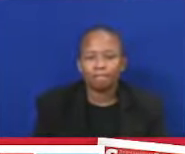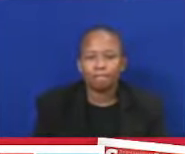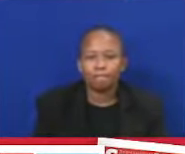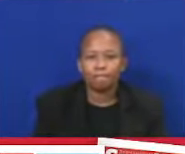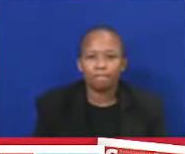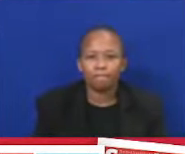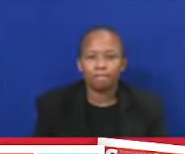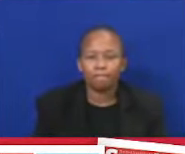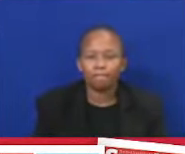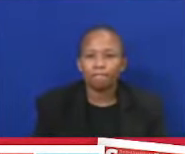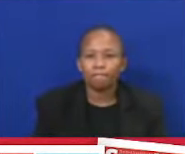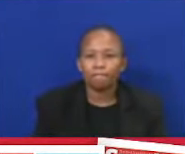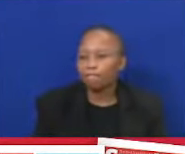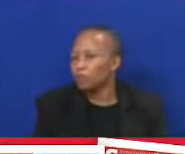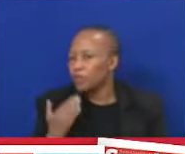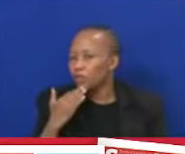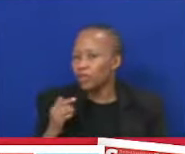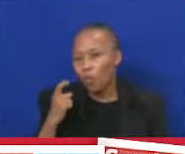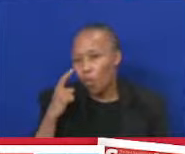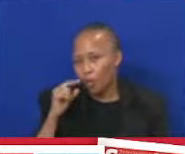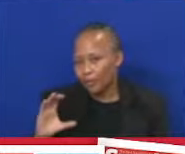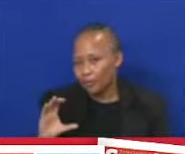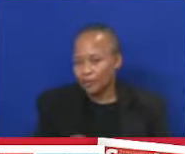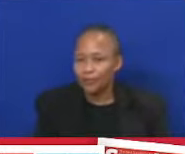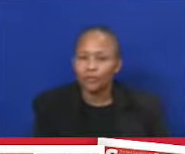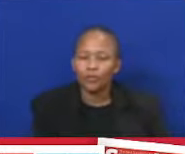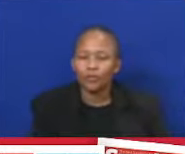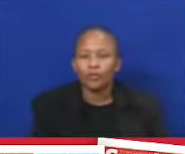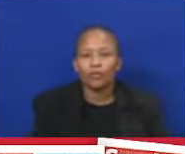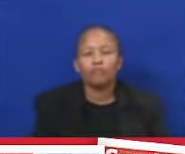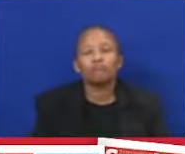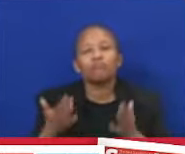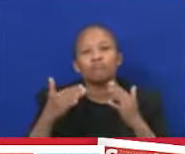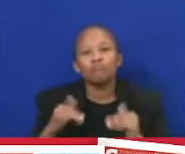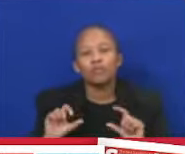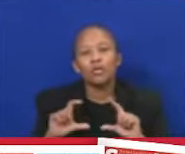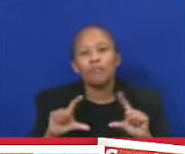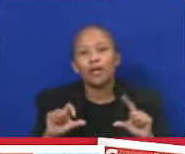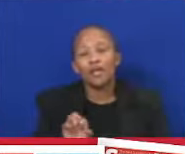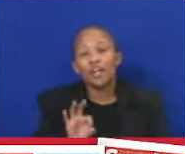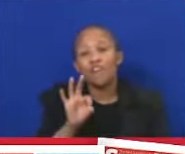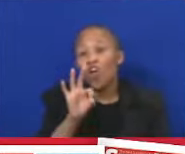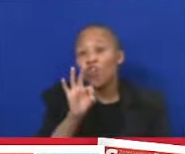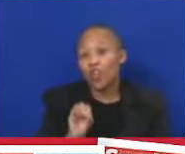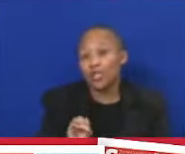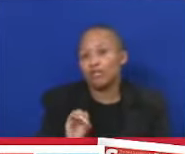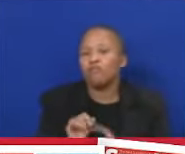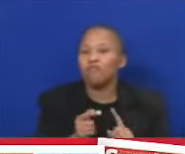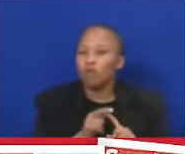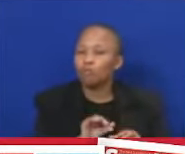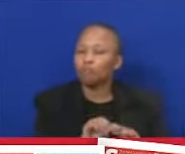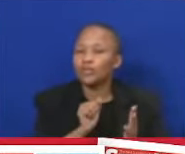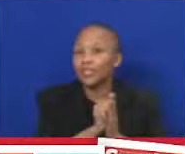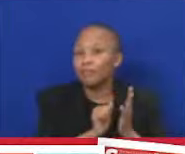Thank you, Witness C. We are now at paragraph 30 of your witness statement on page